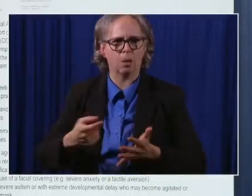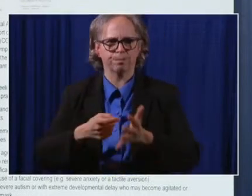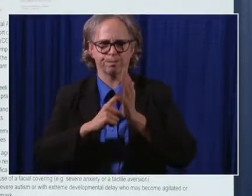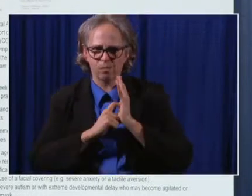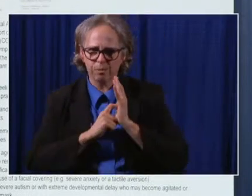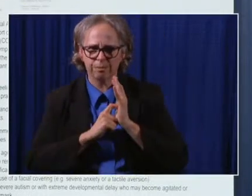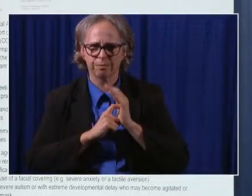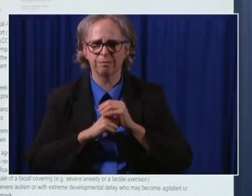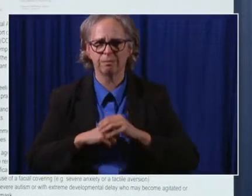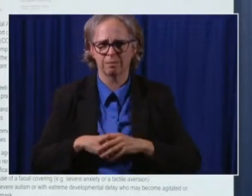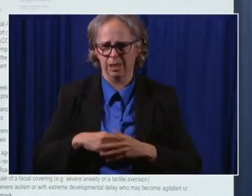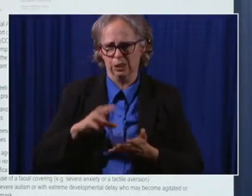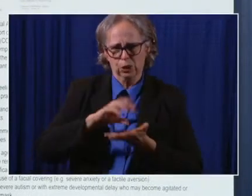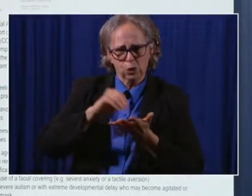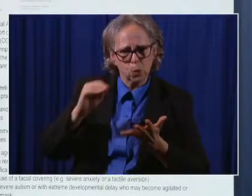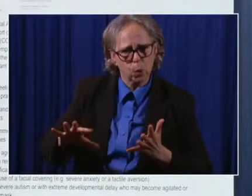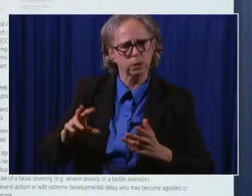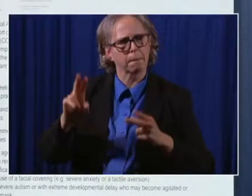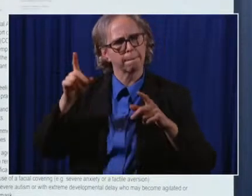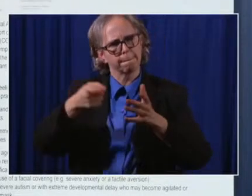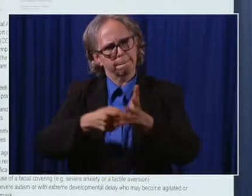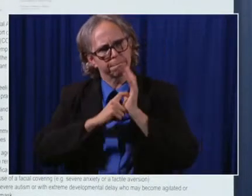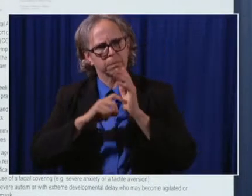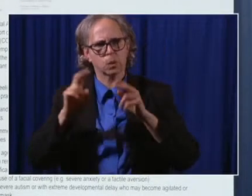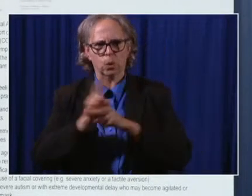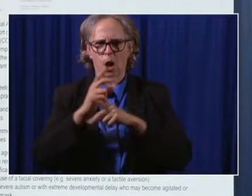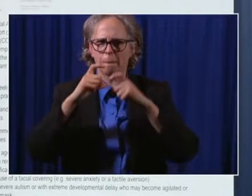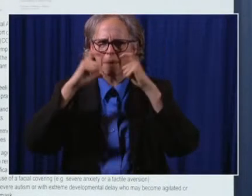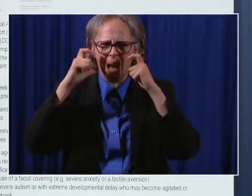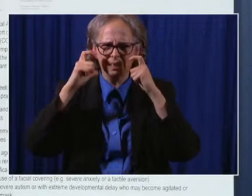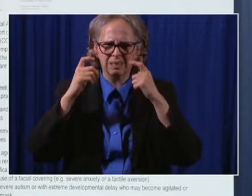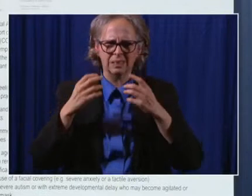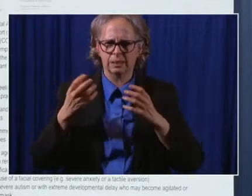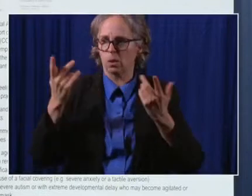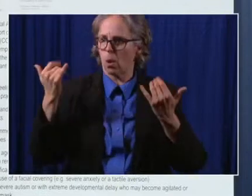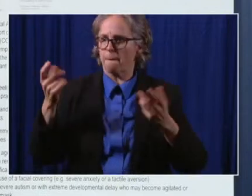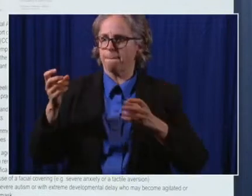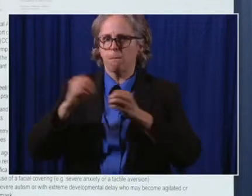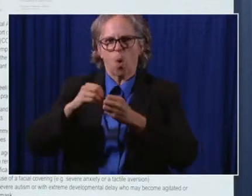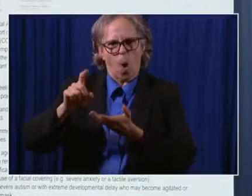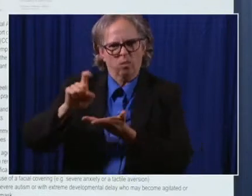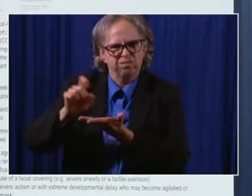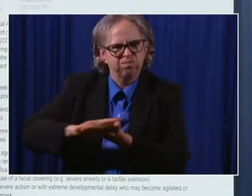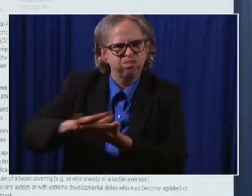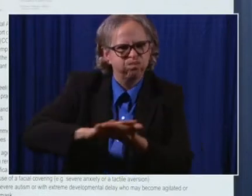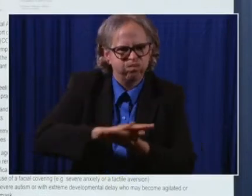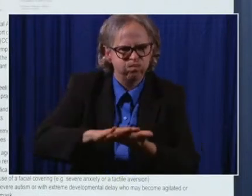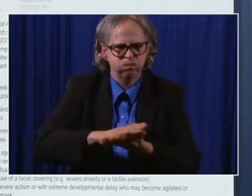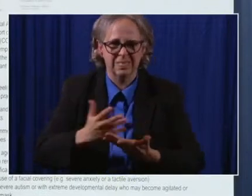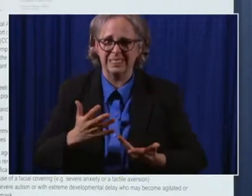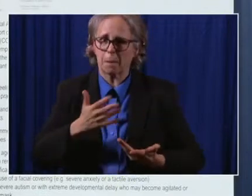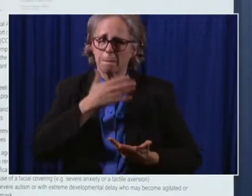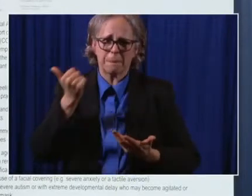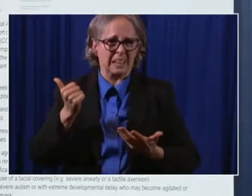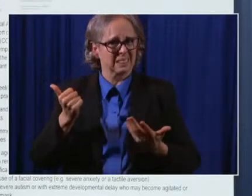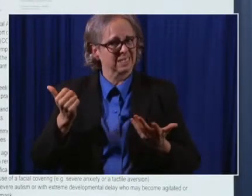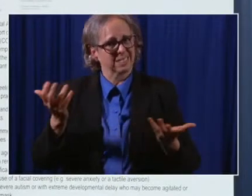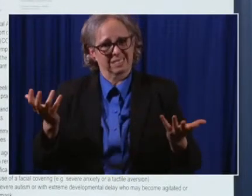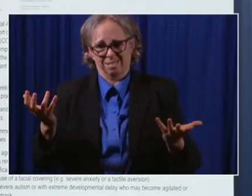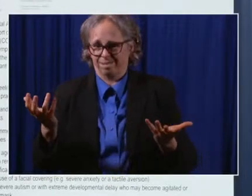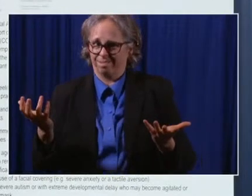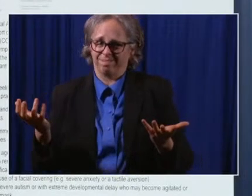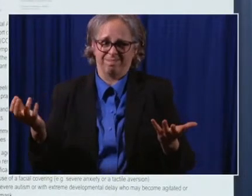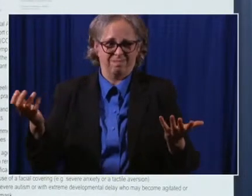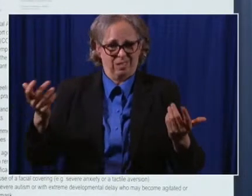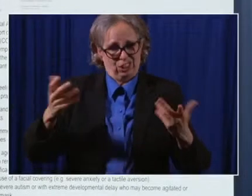other things that they're doing in regard to sanitation. It gives us the best shot that we have, frankly, to be able to have children in